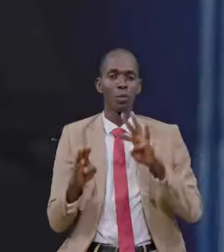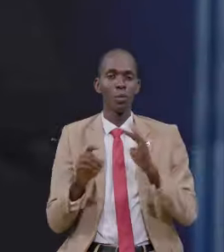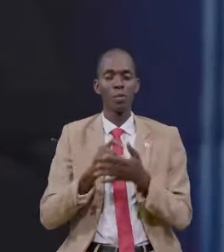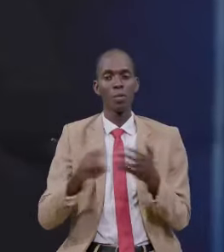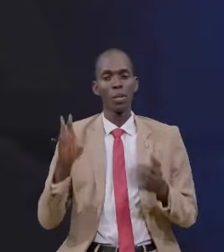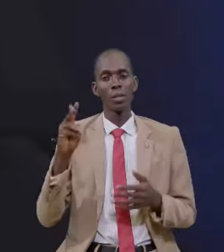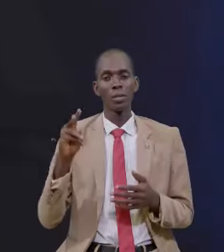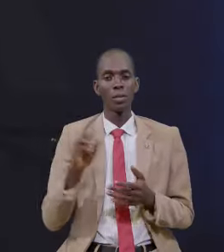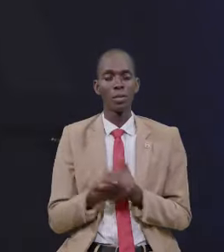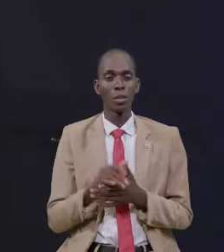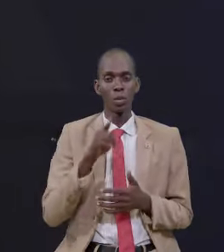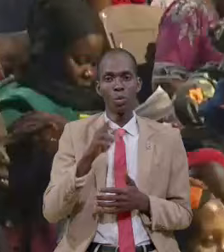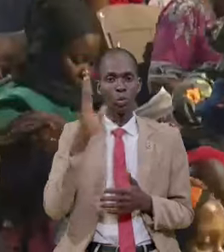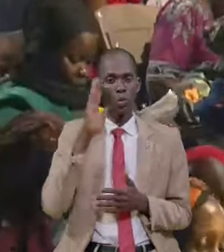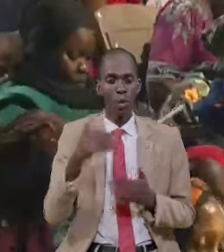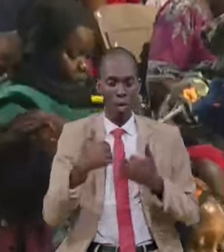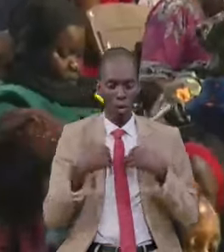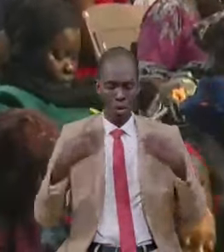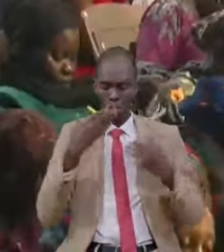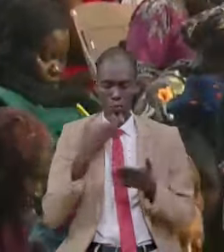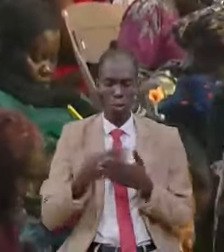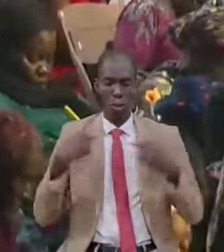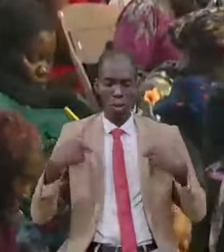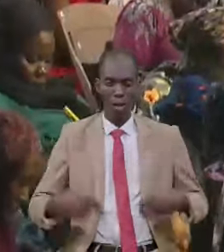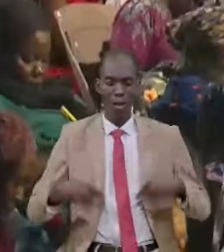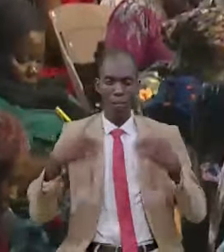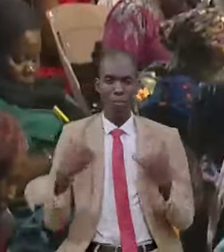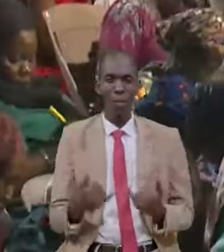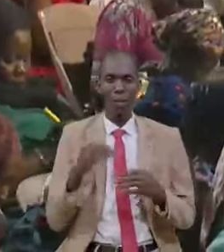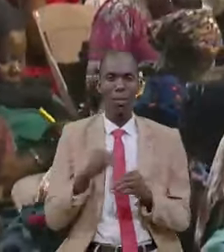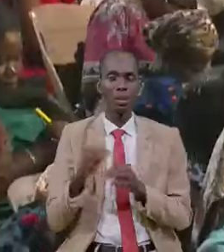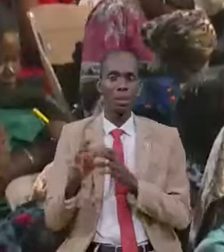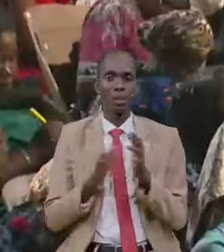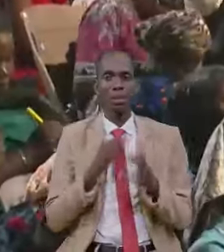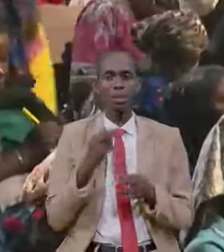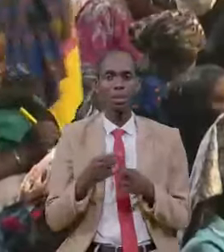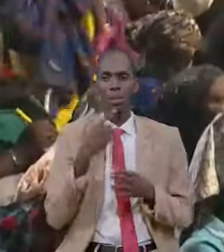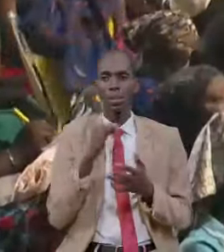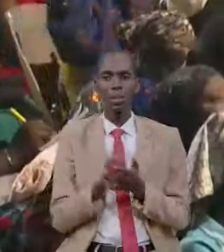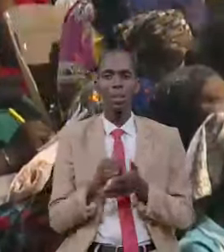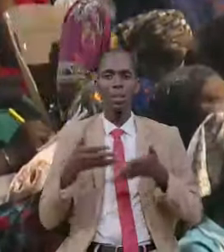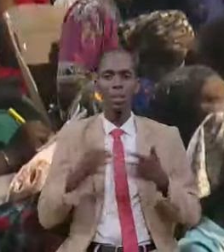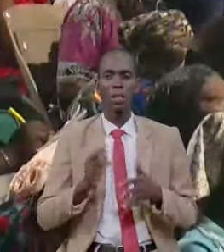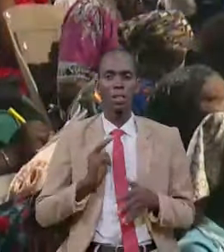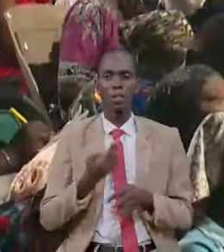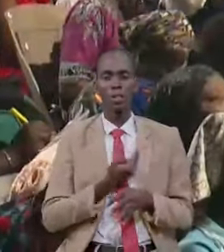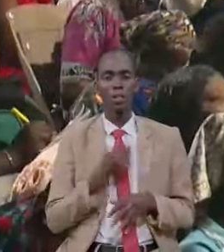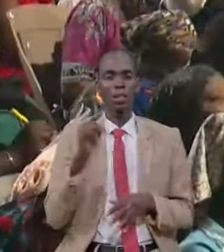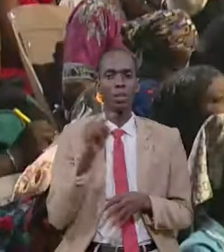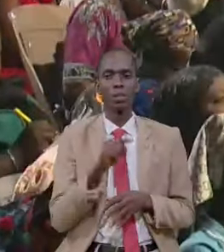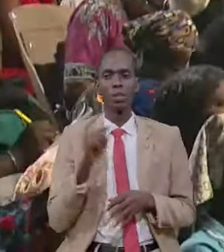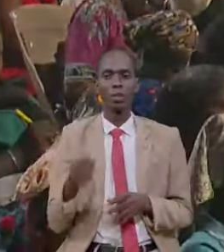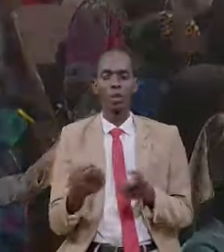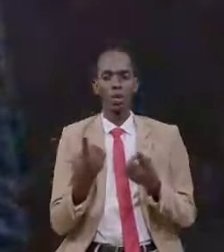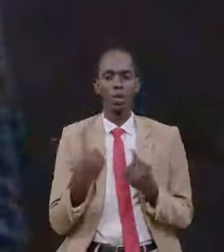You have help right now. It says, let us therefore come